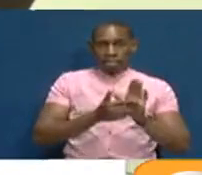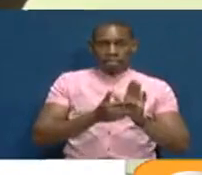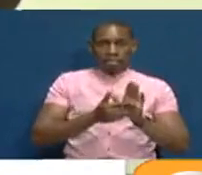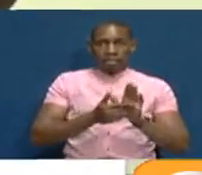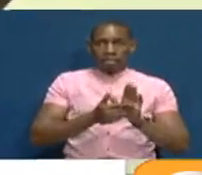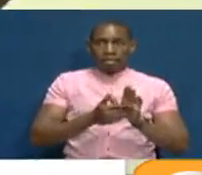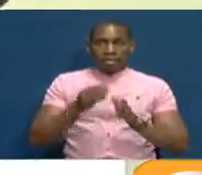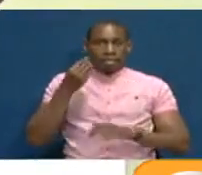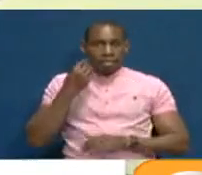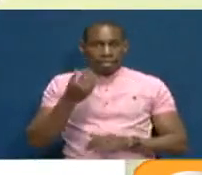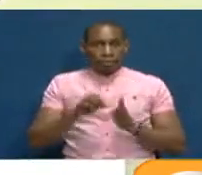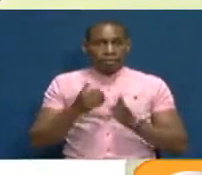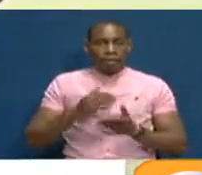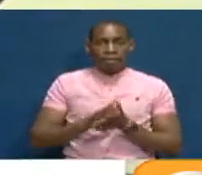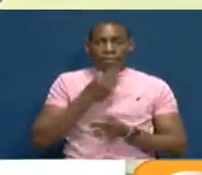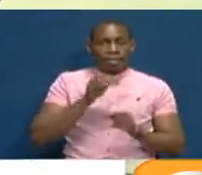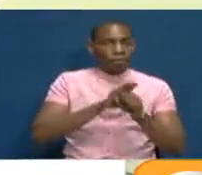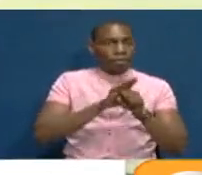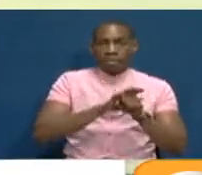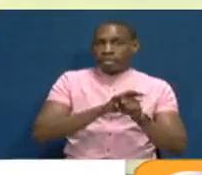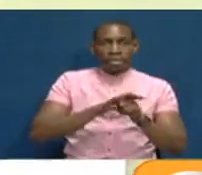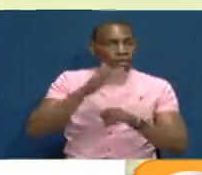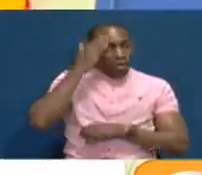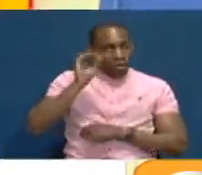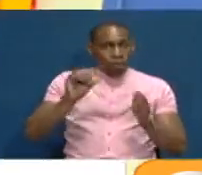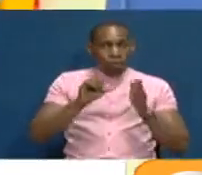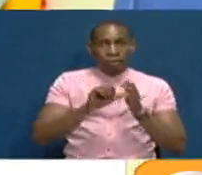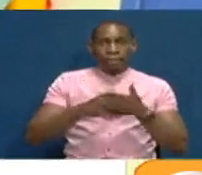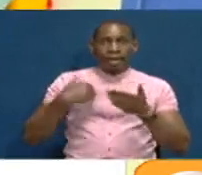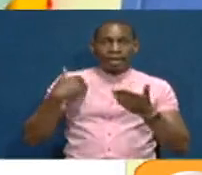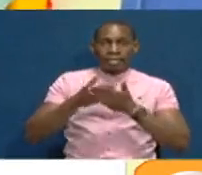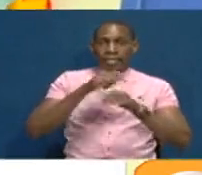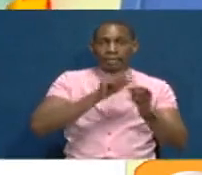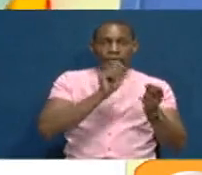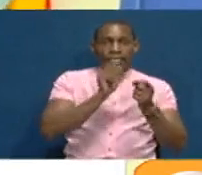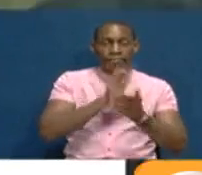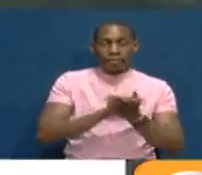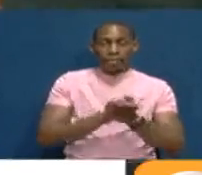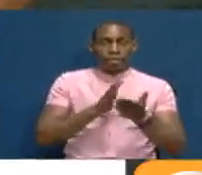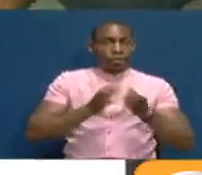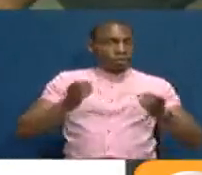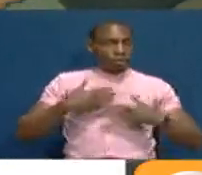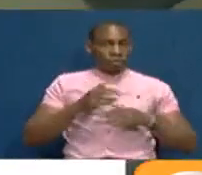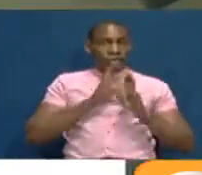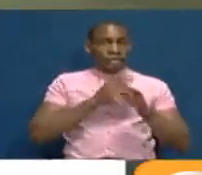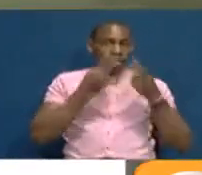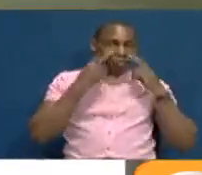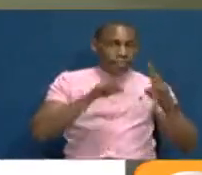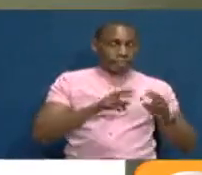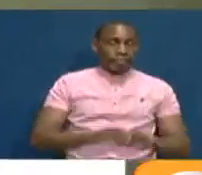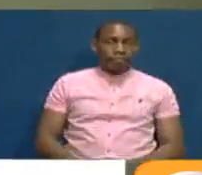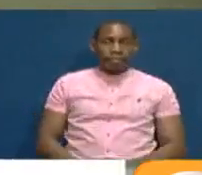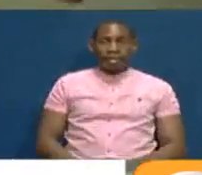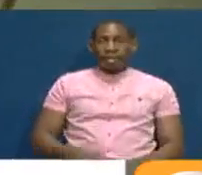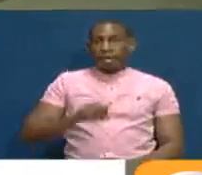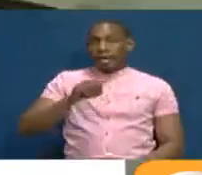say many men were unaware of the problem until they got tested, often surprised by the result.